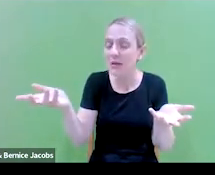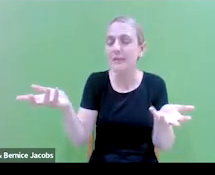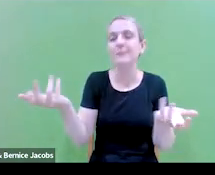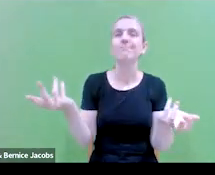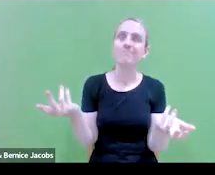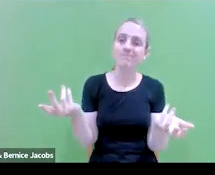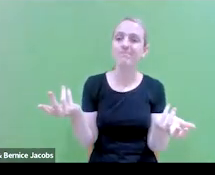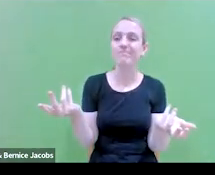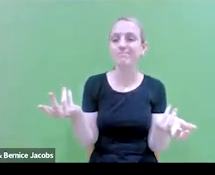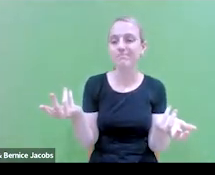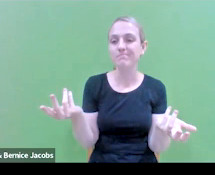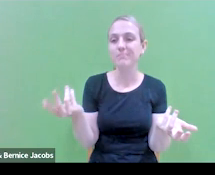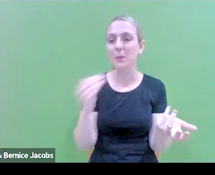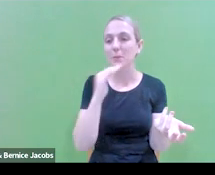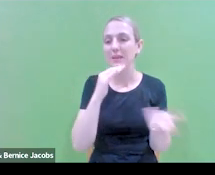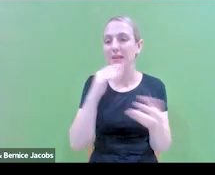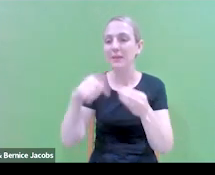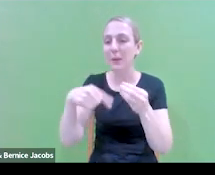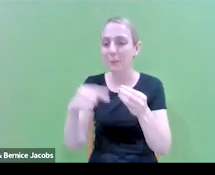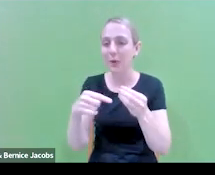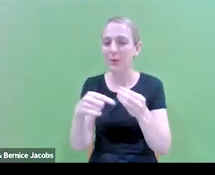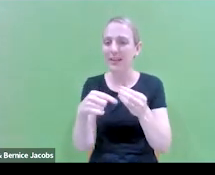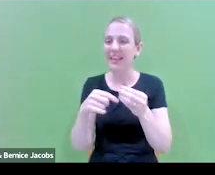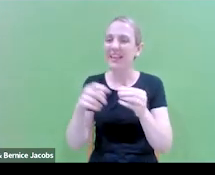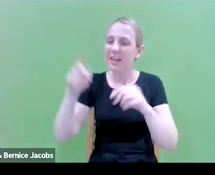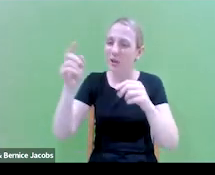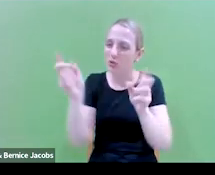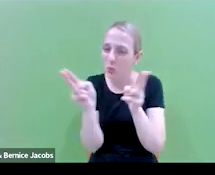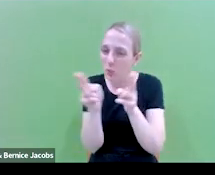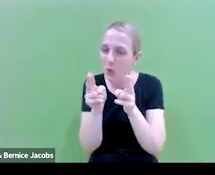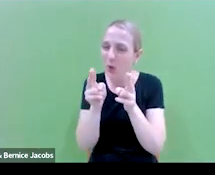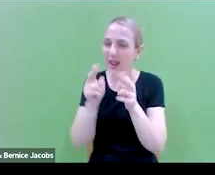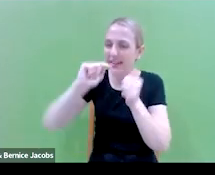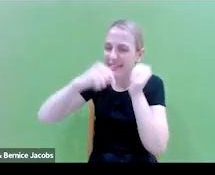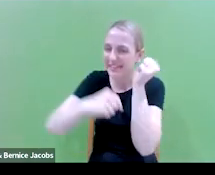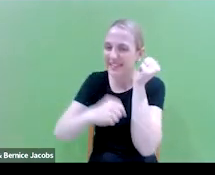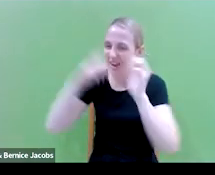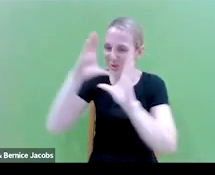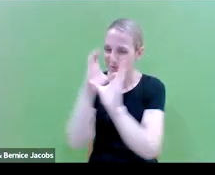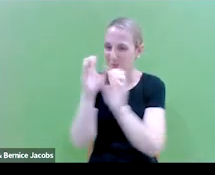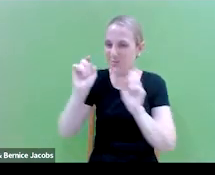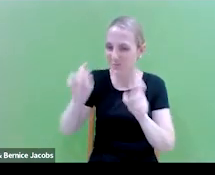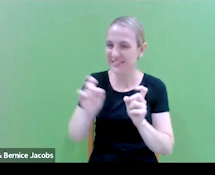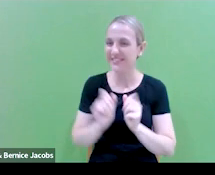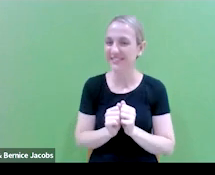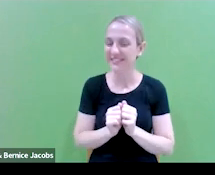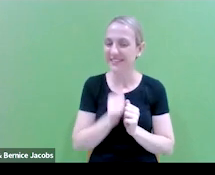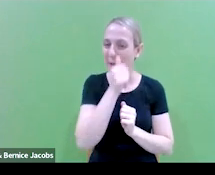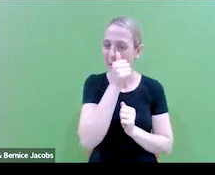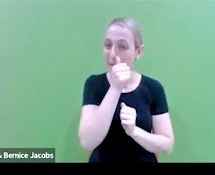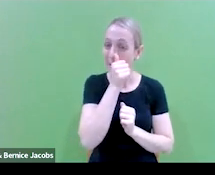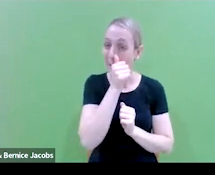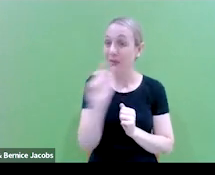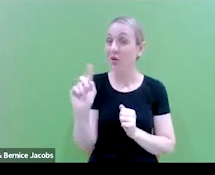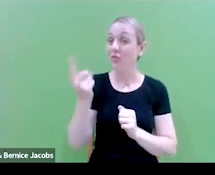for, it's always about attention to detail. It's the small things that make a big difference. So the first attention to